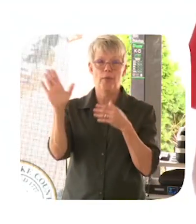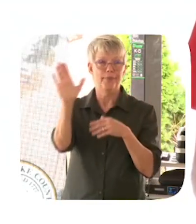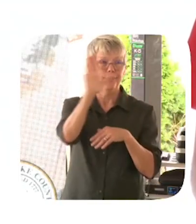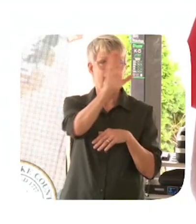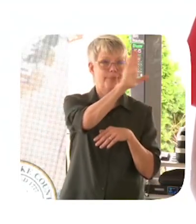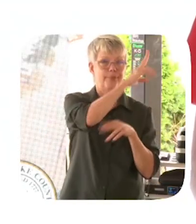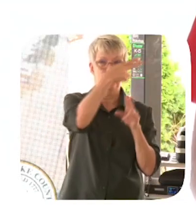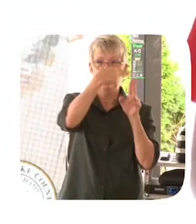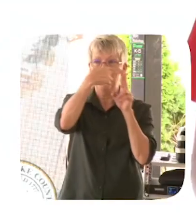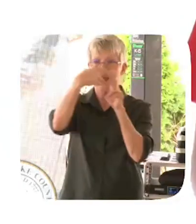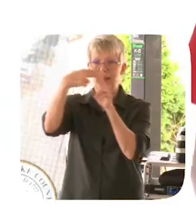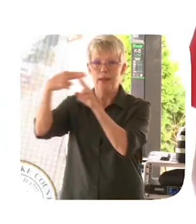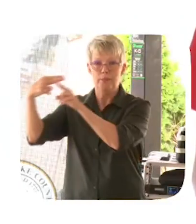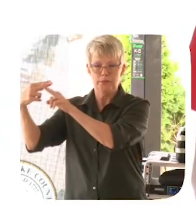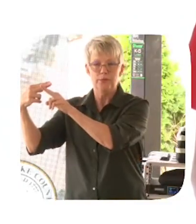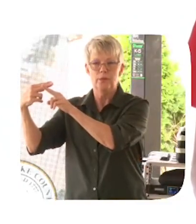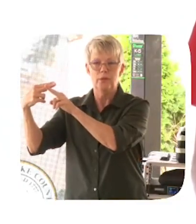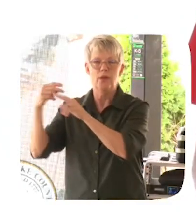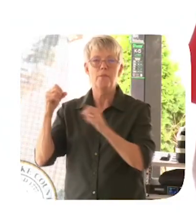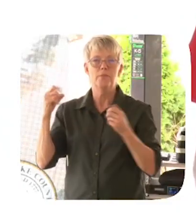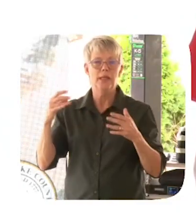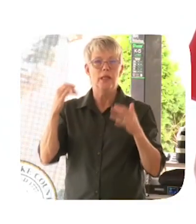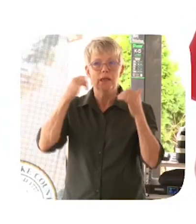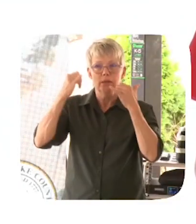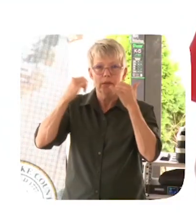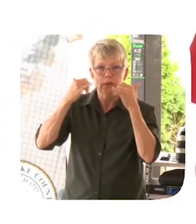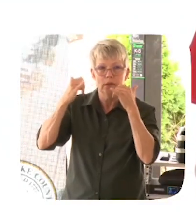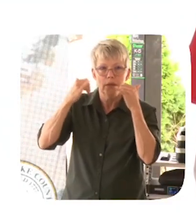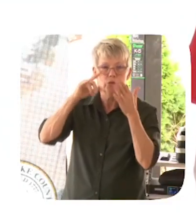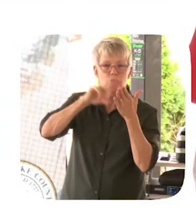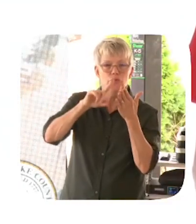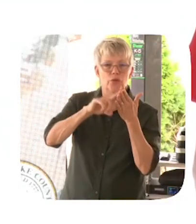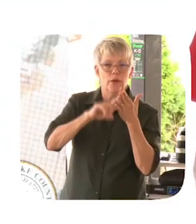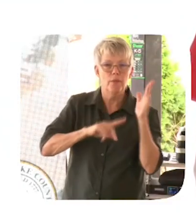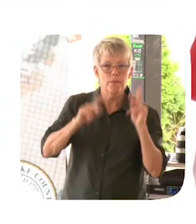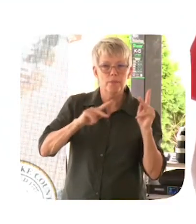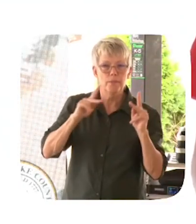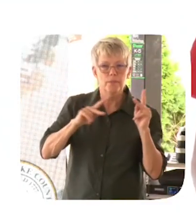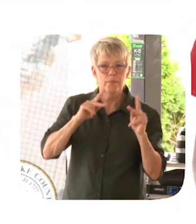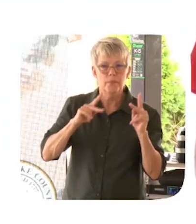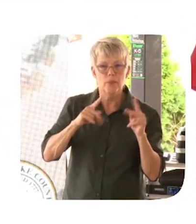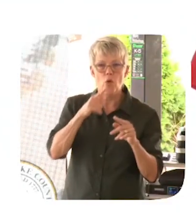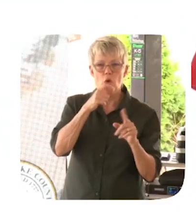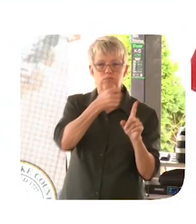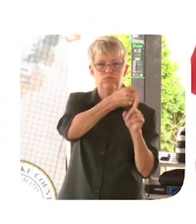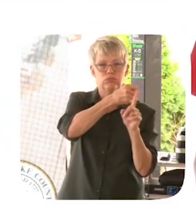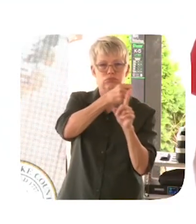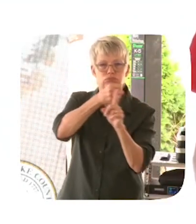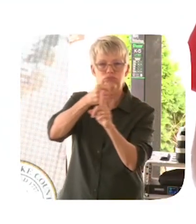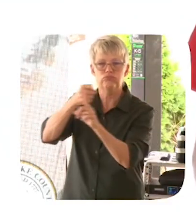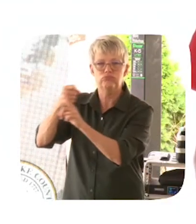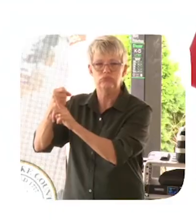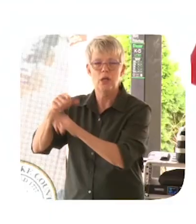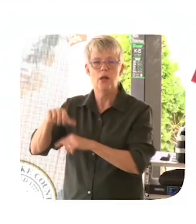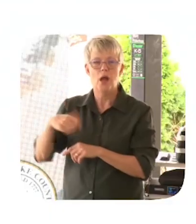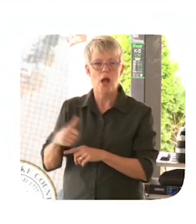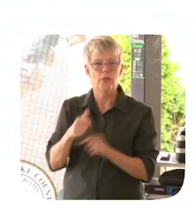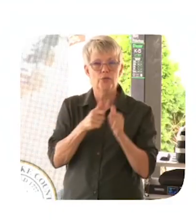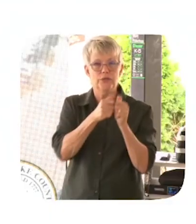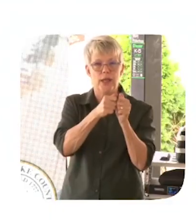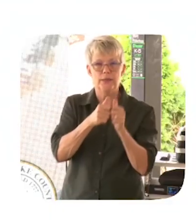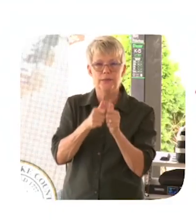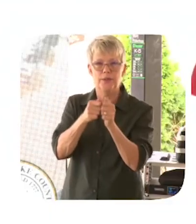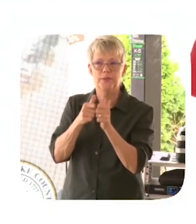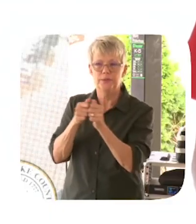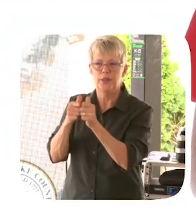day. Many made phone calls to check on the well-being of those affected by the storm. Others sent texts,